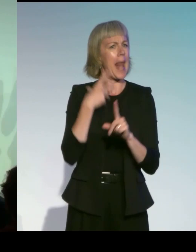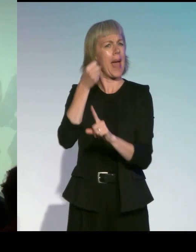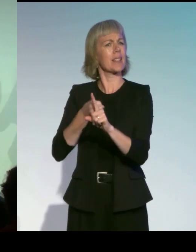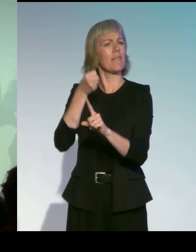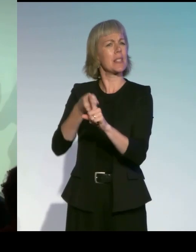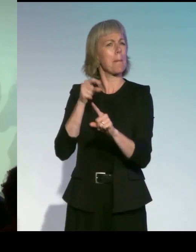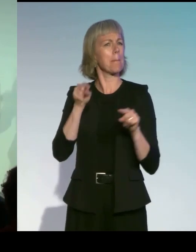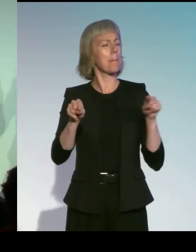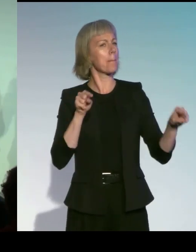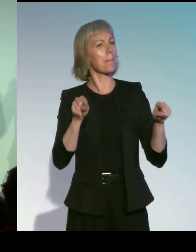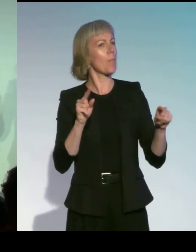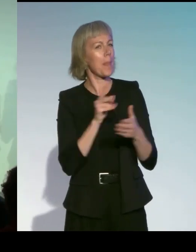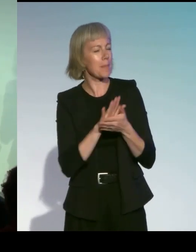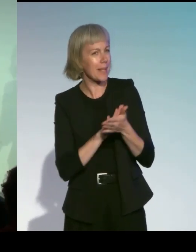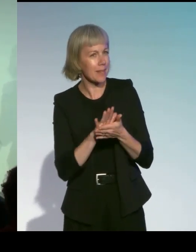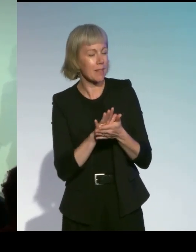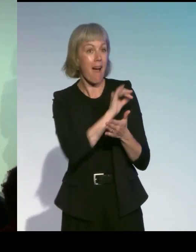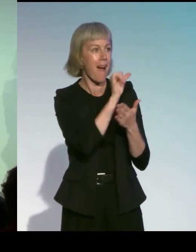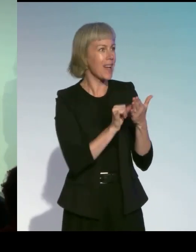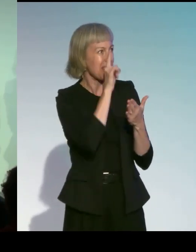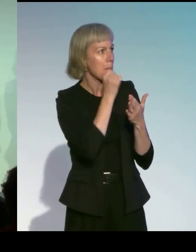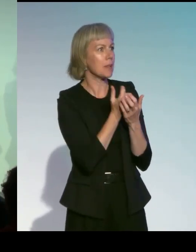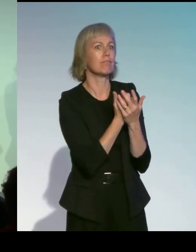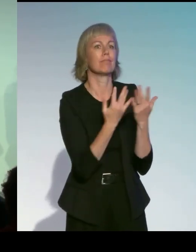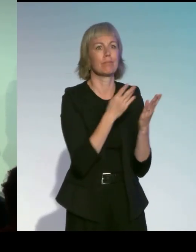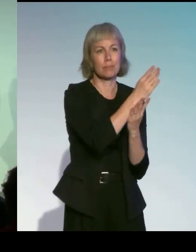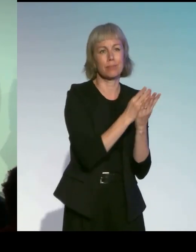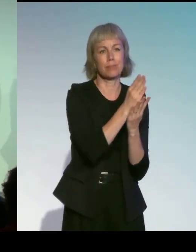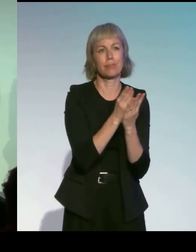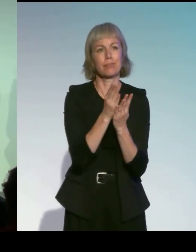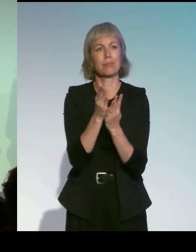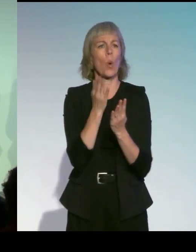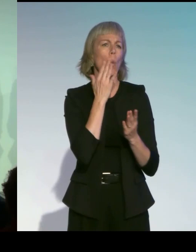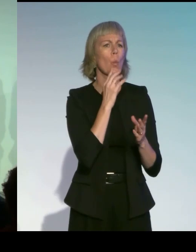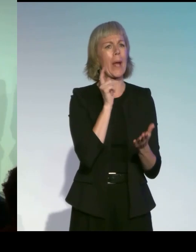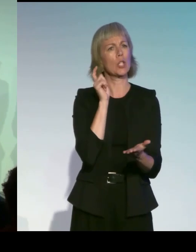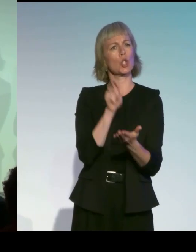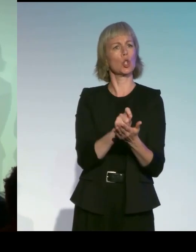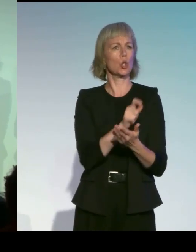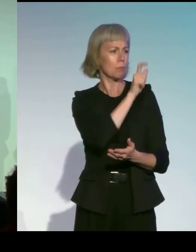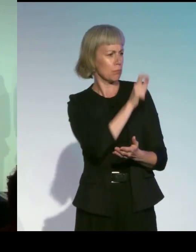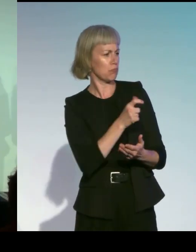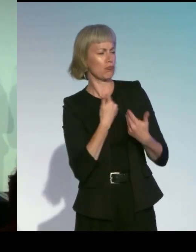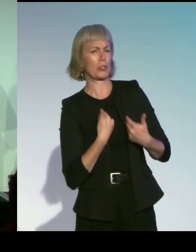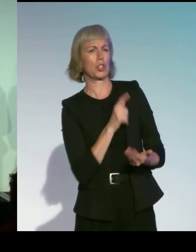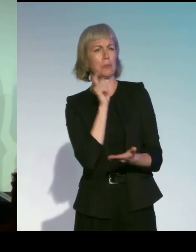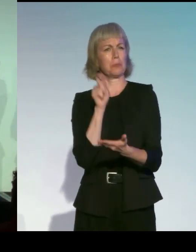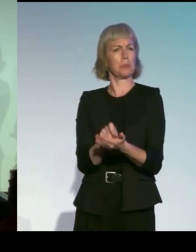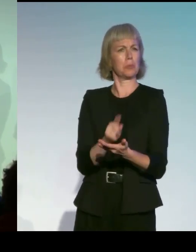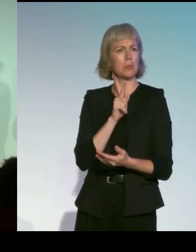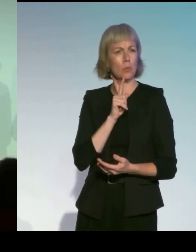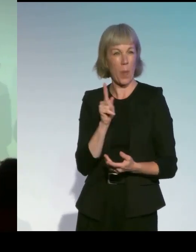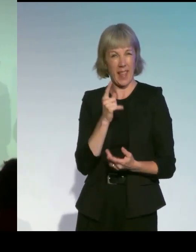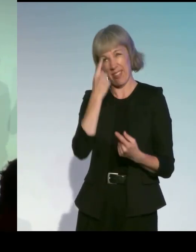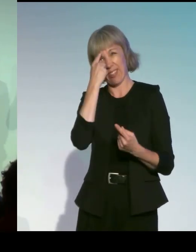because art takes so many different forms. What do these donors imagine when they talk about art? Are they imagining some painting in a gallery, for example,